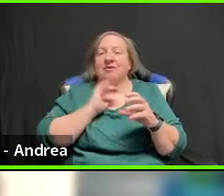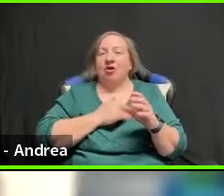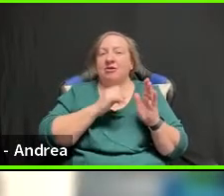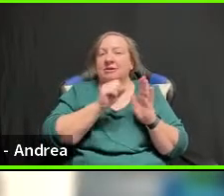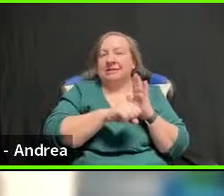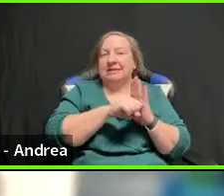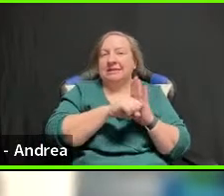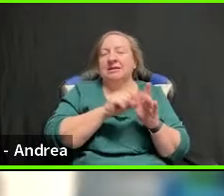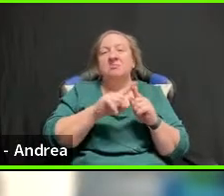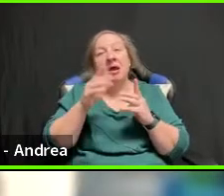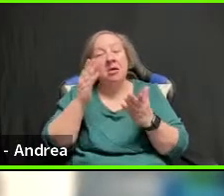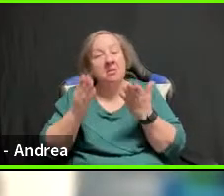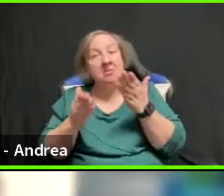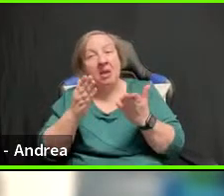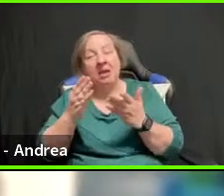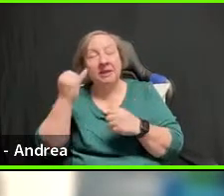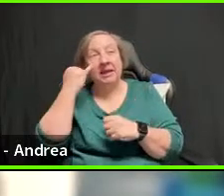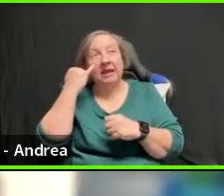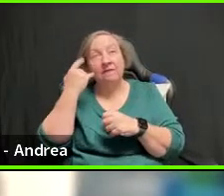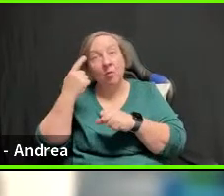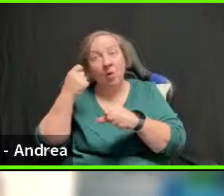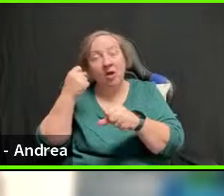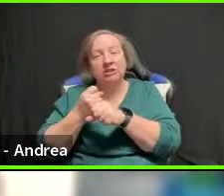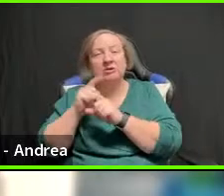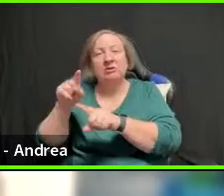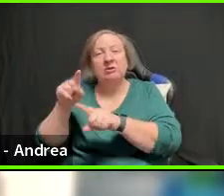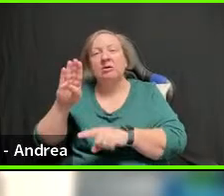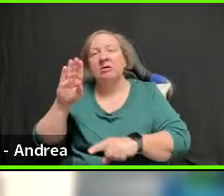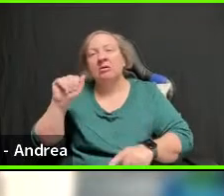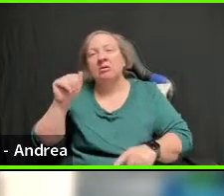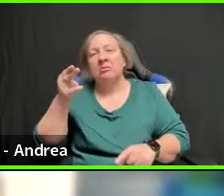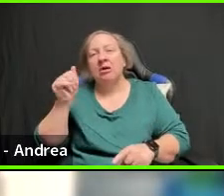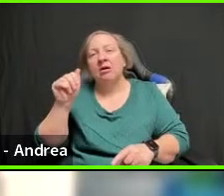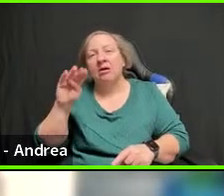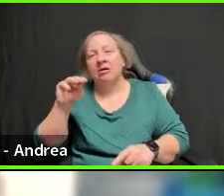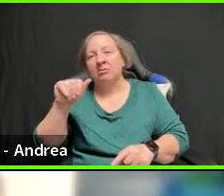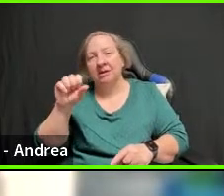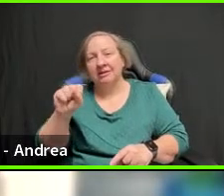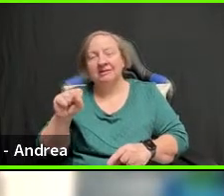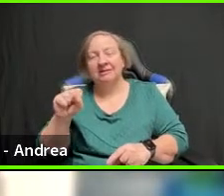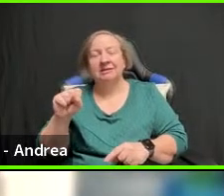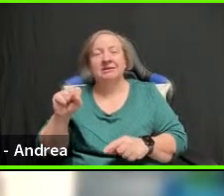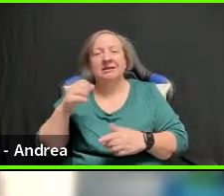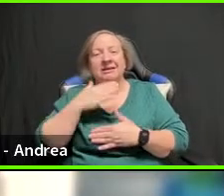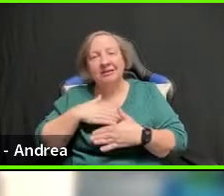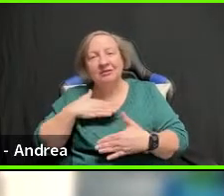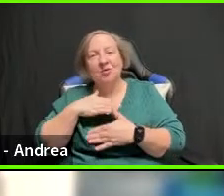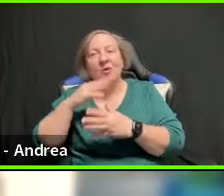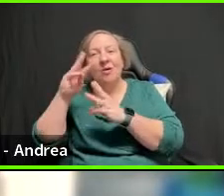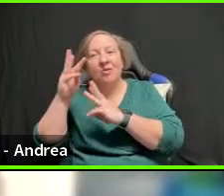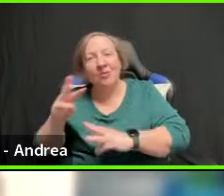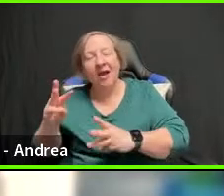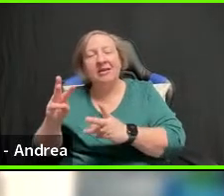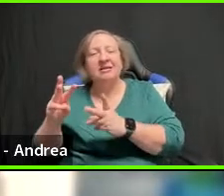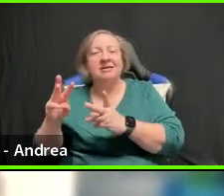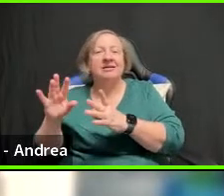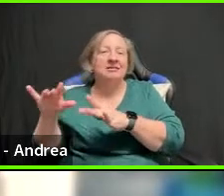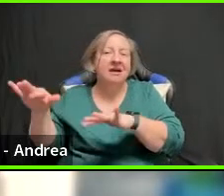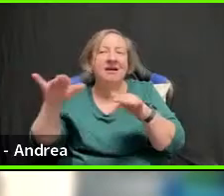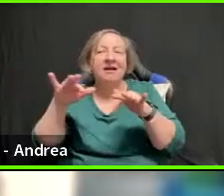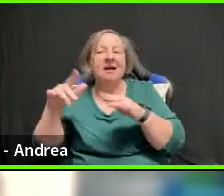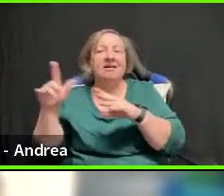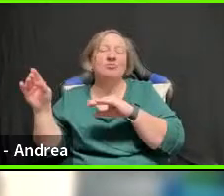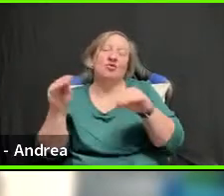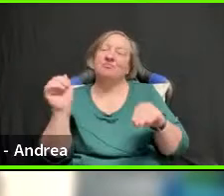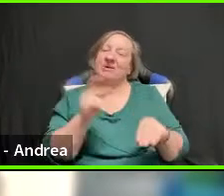the Bahamas so that I can enjoy the water, enjoy the weather, get tired of the hot weather, and move back to Oregon after that